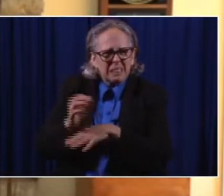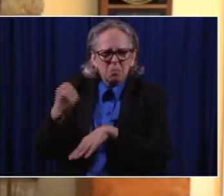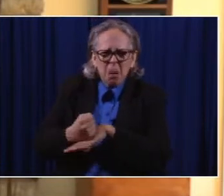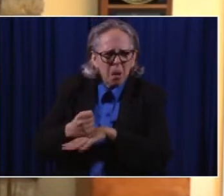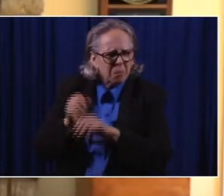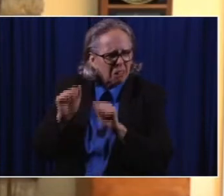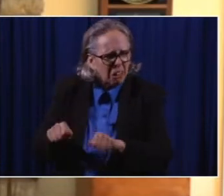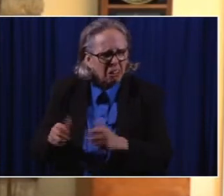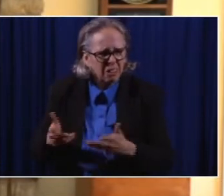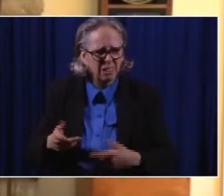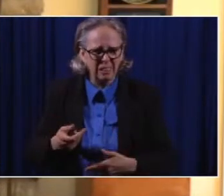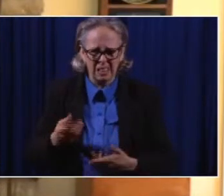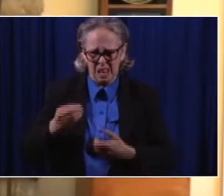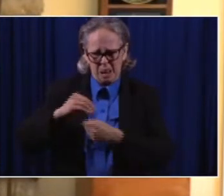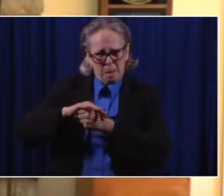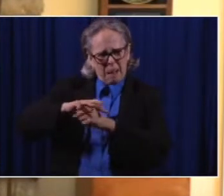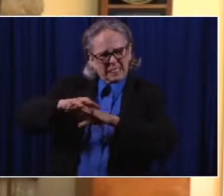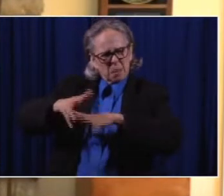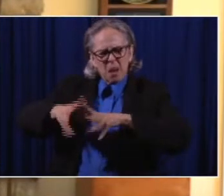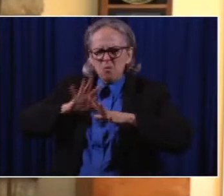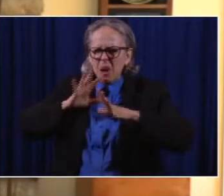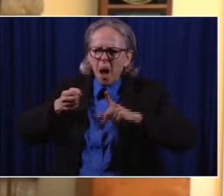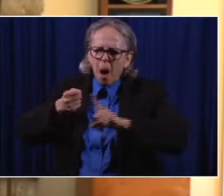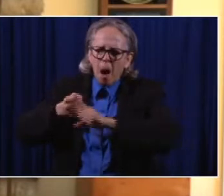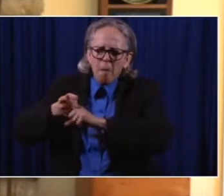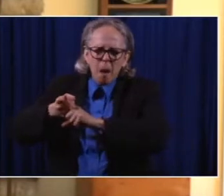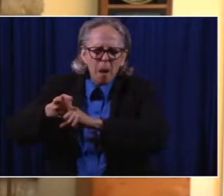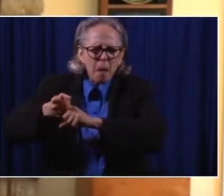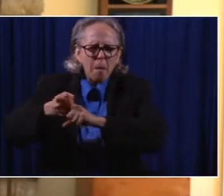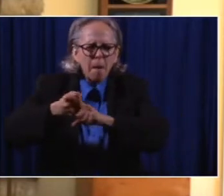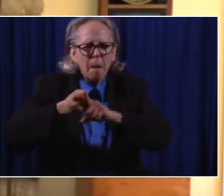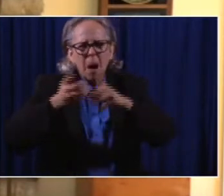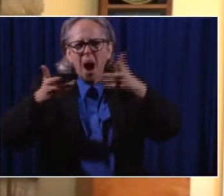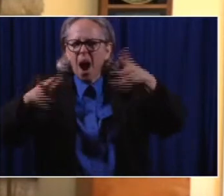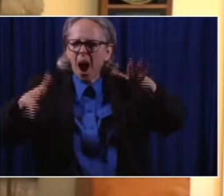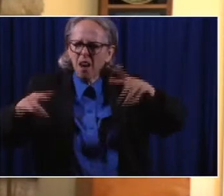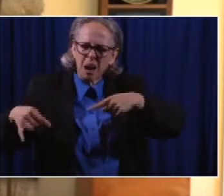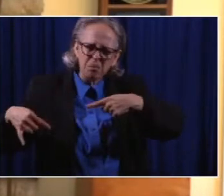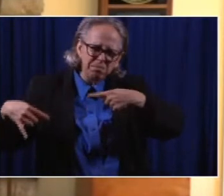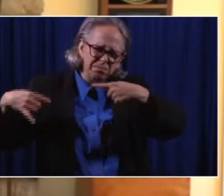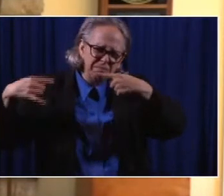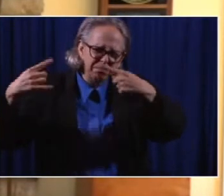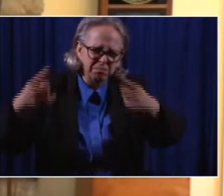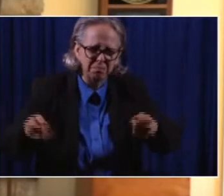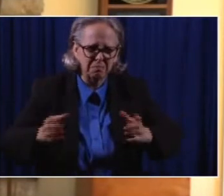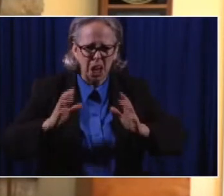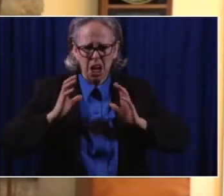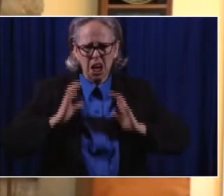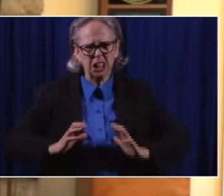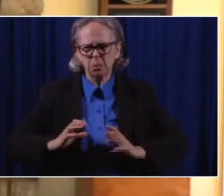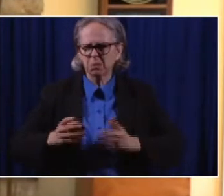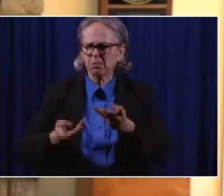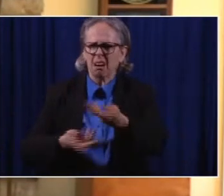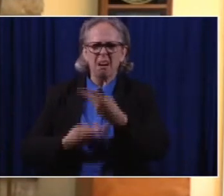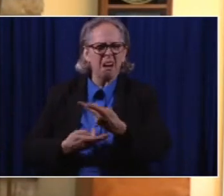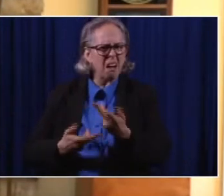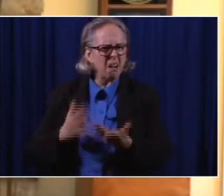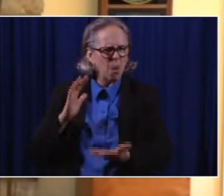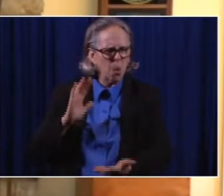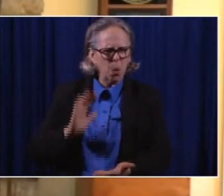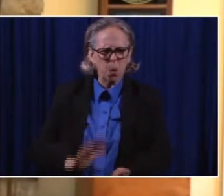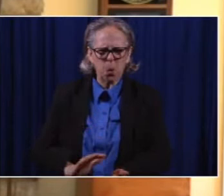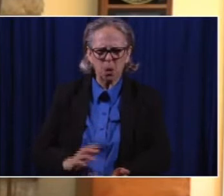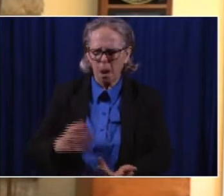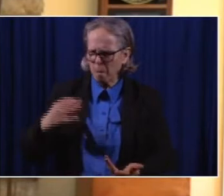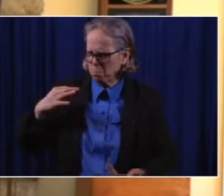itself has slowed down the number of people who want to go out. But we've never said